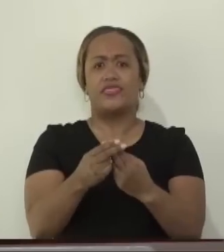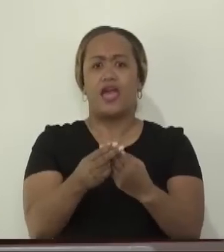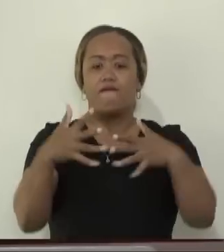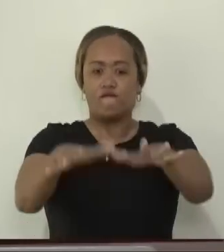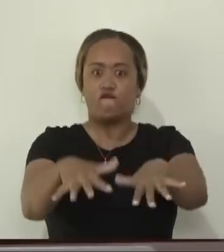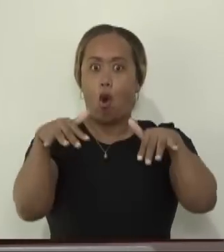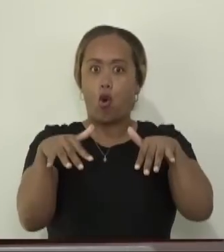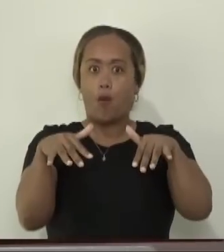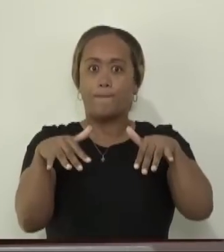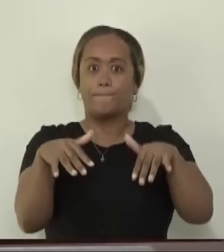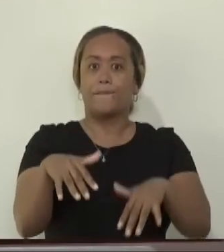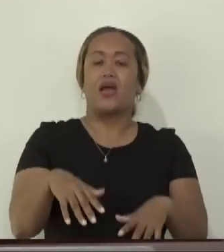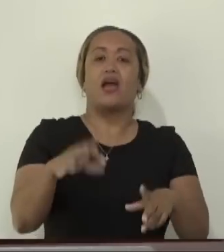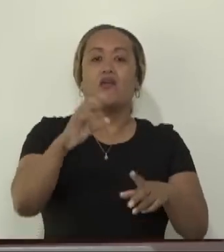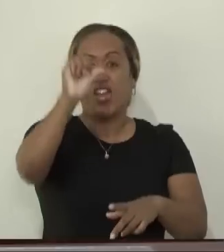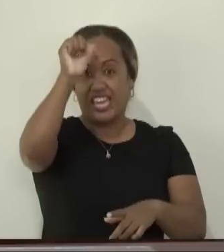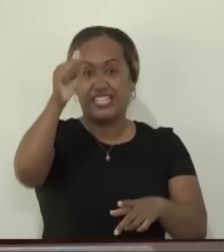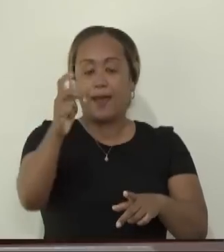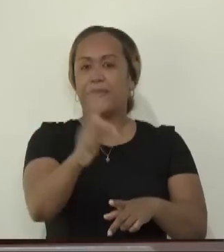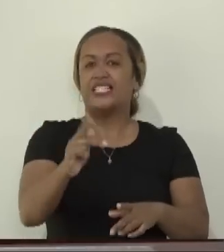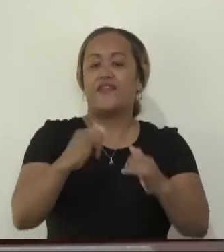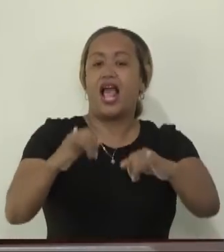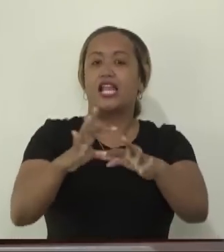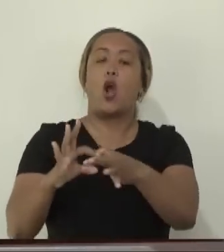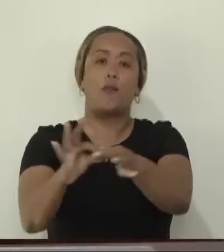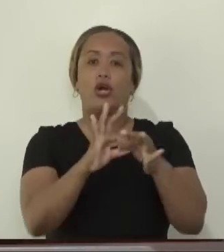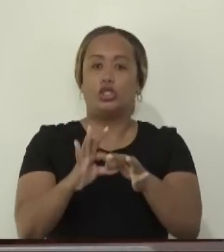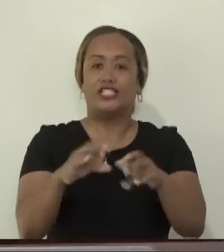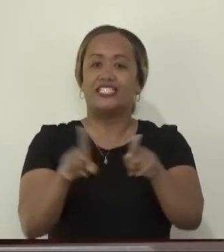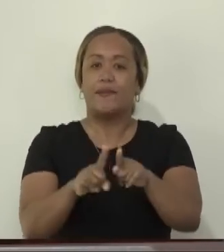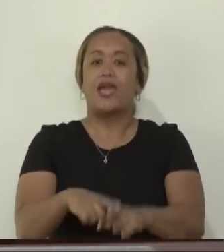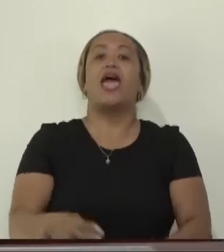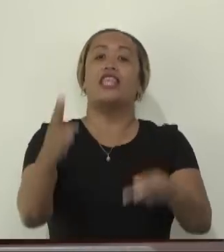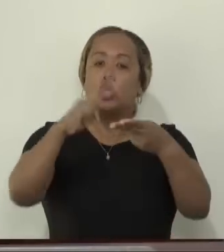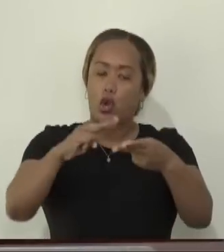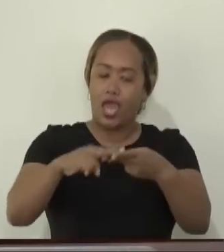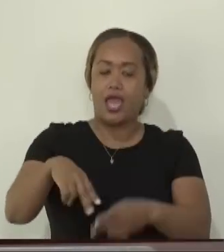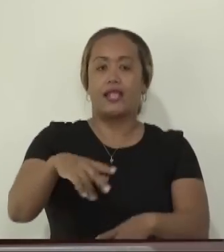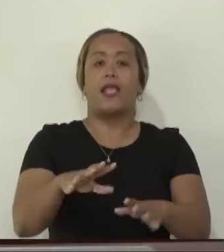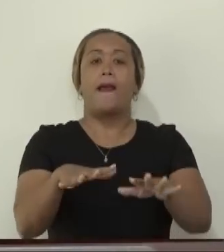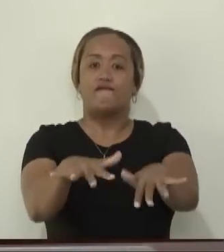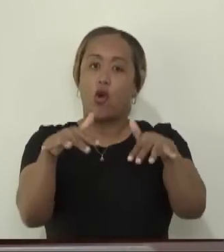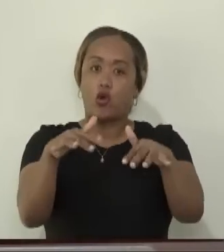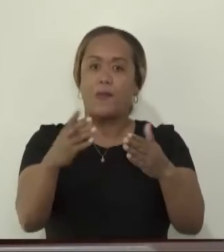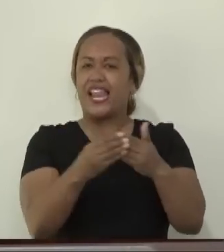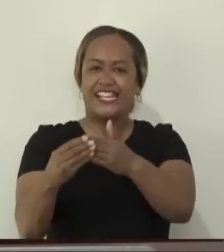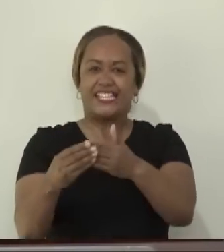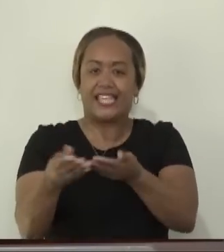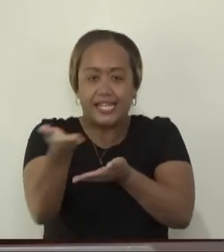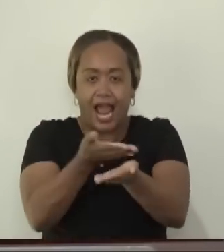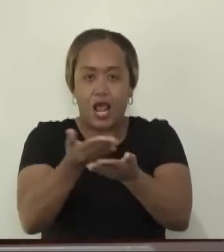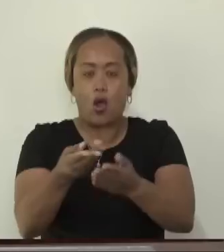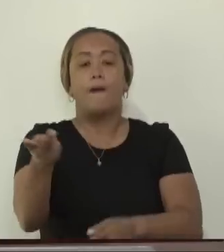for India-Pacific Island Cooperation and the U.S. Pacific Island Forum Leaders Dialogue, both